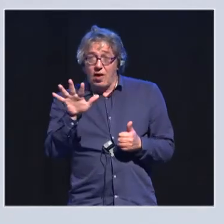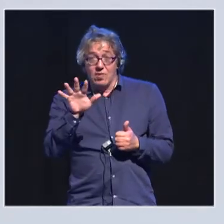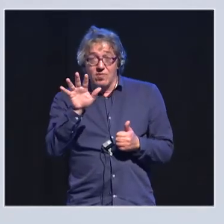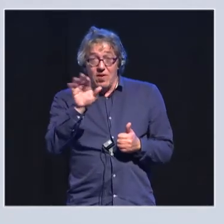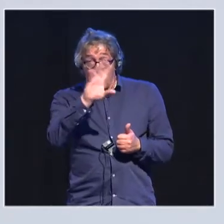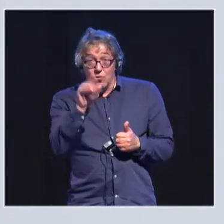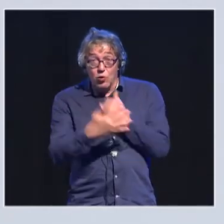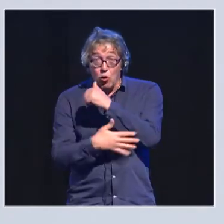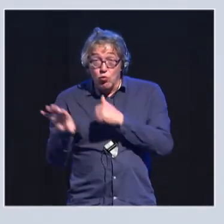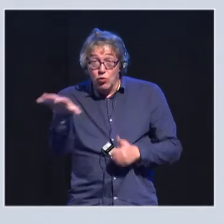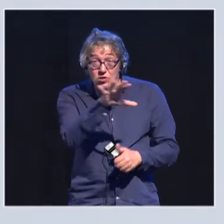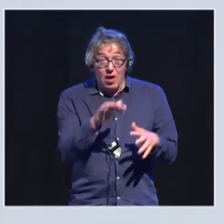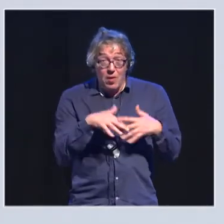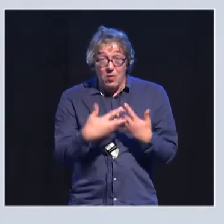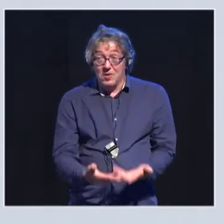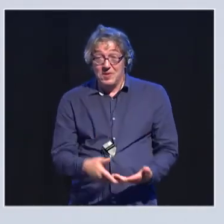they're